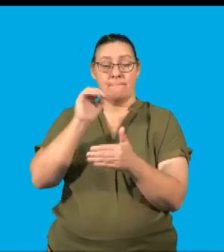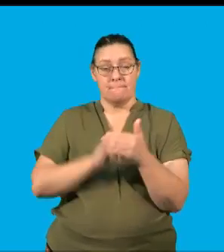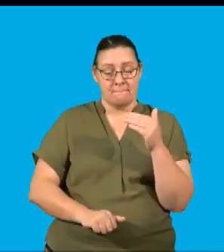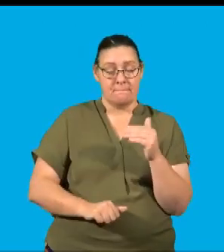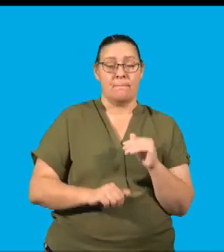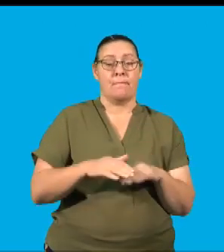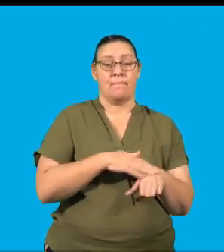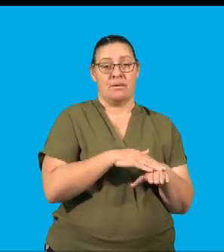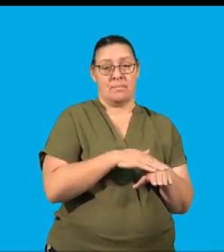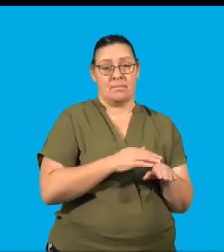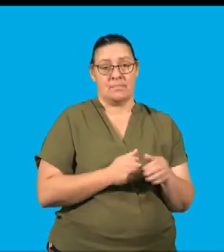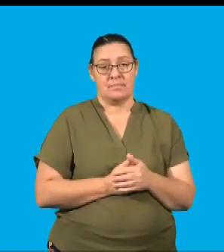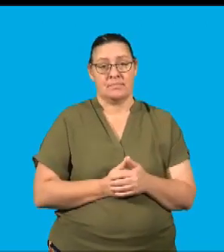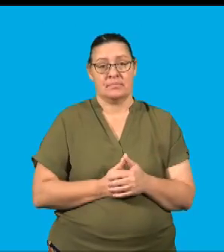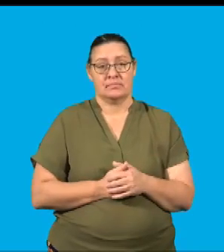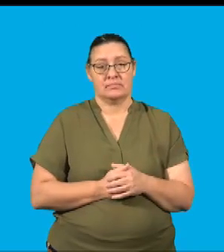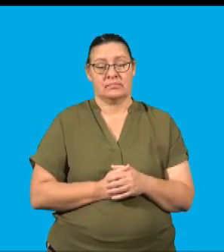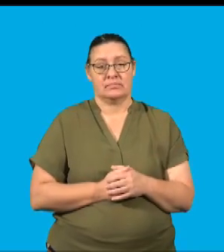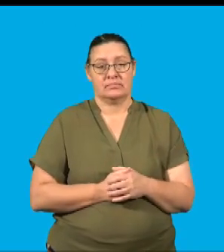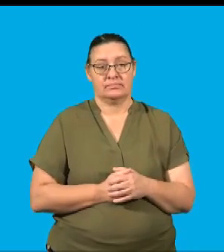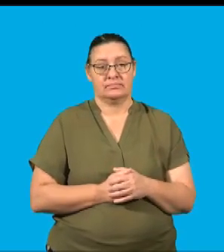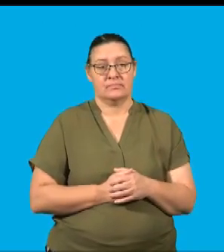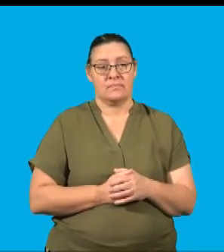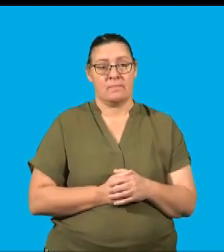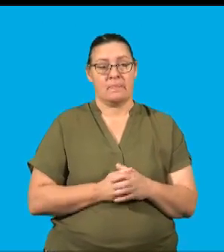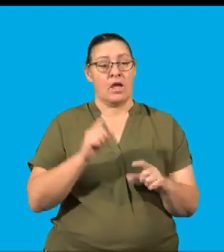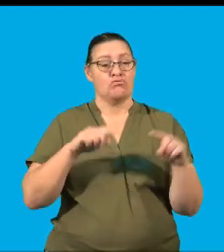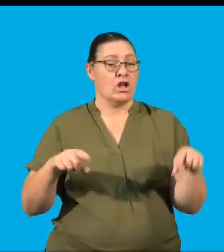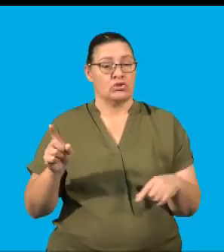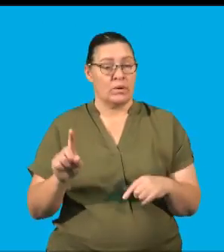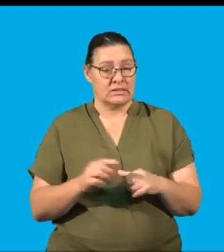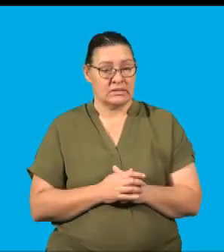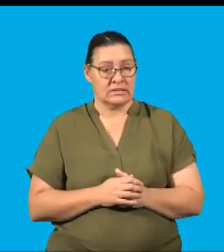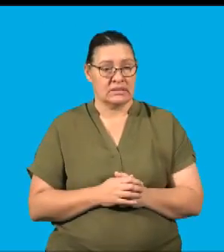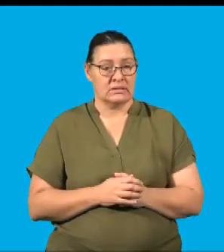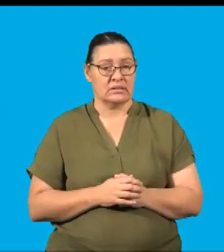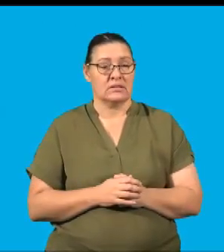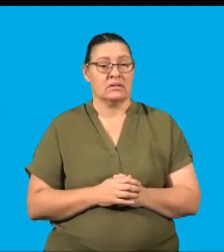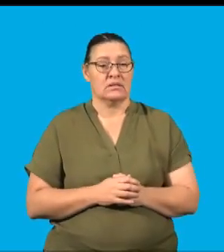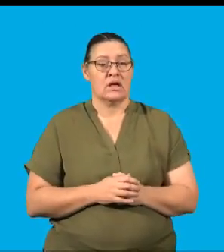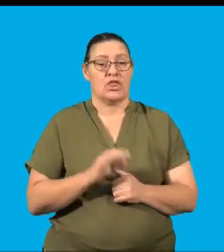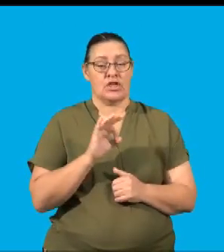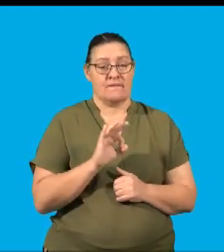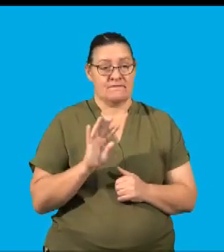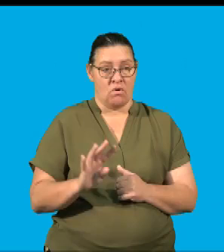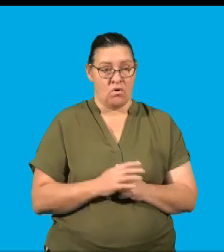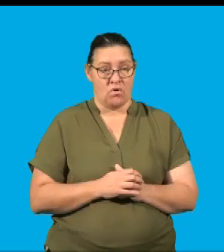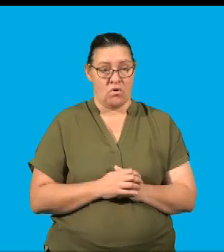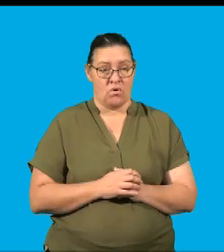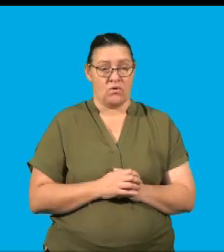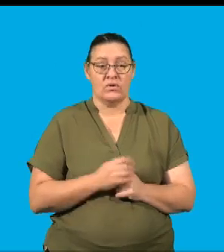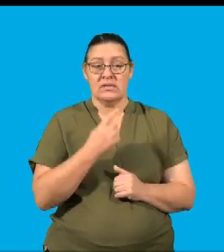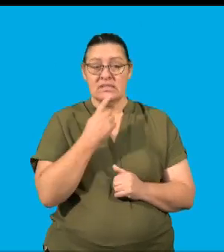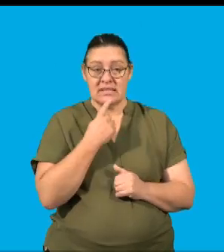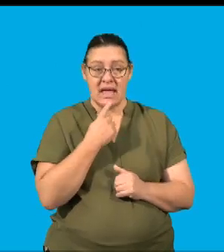maximum minus the minimum. So what is the range here? They told you that the range is 34.